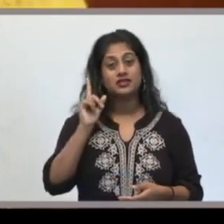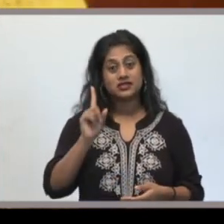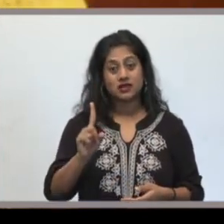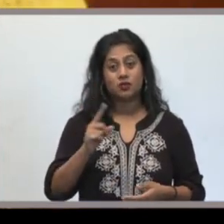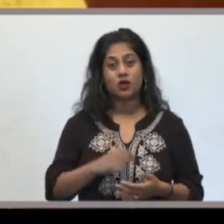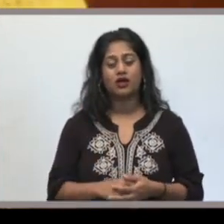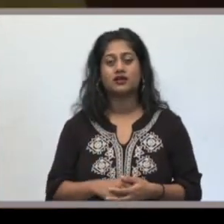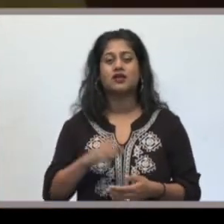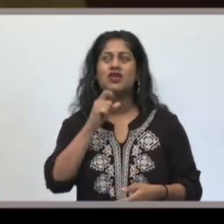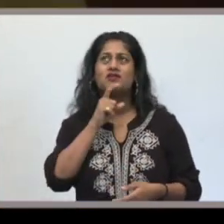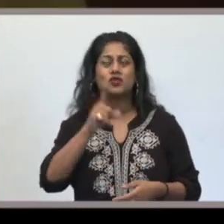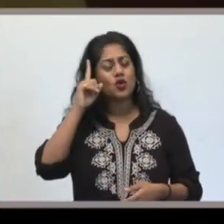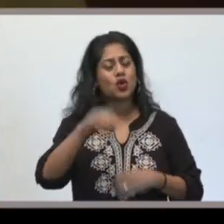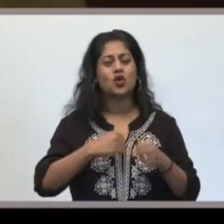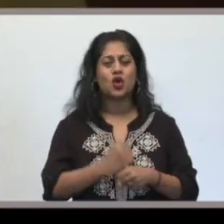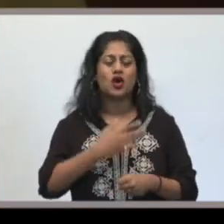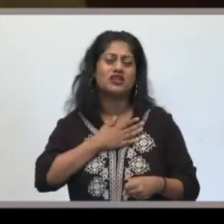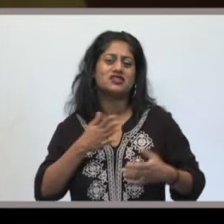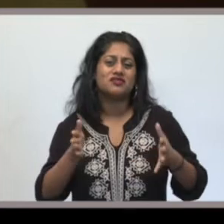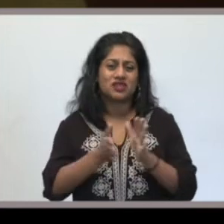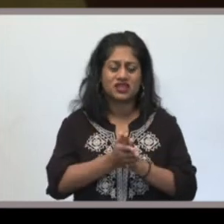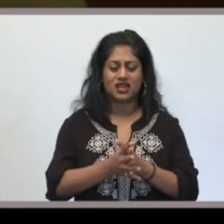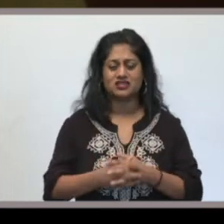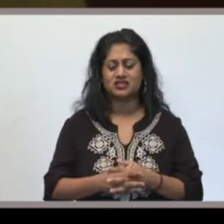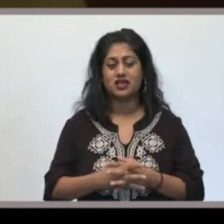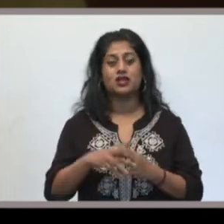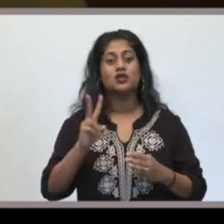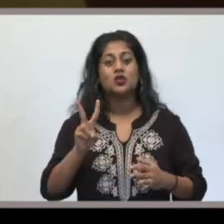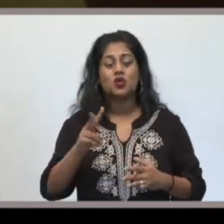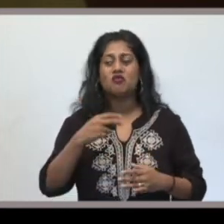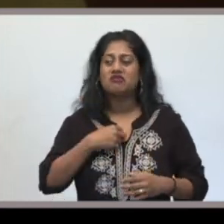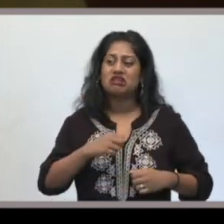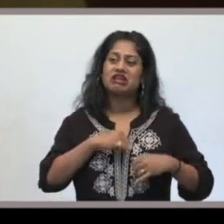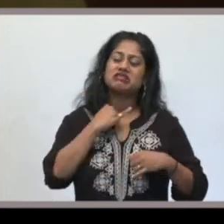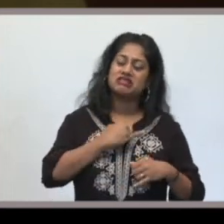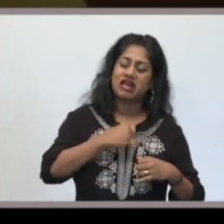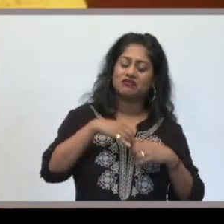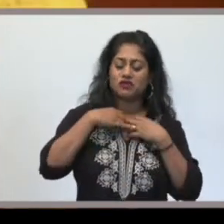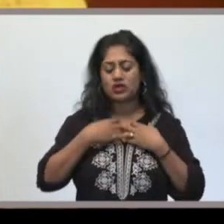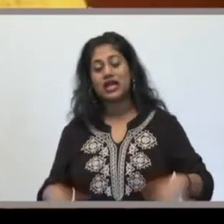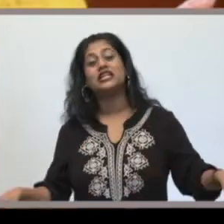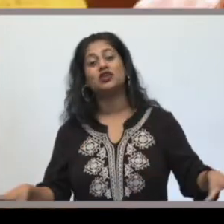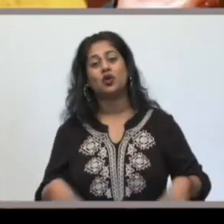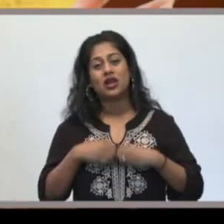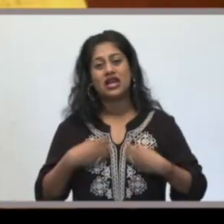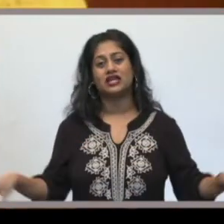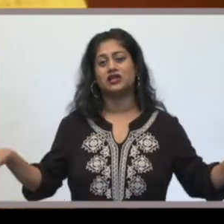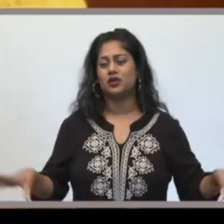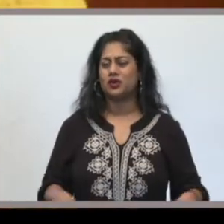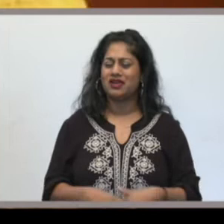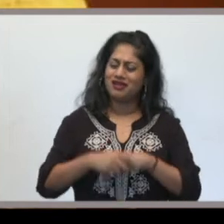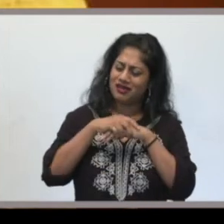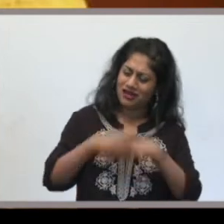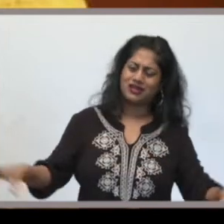look at number two. Release the hurt. Release the hurt. Let it go. How? You